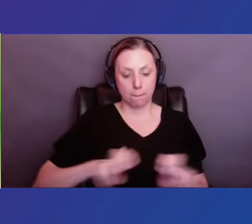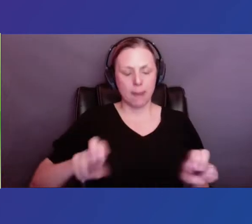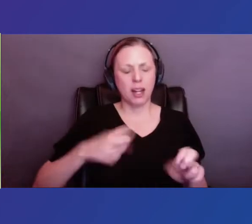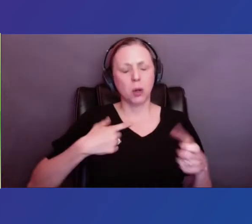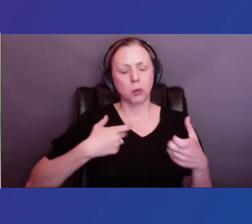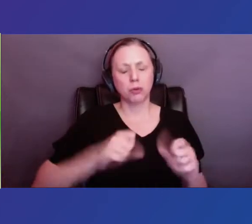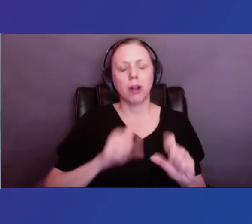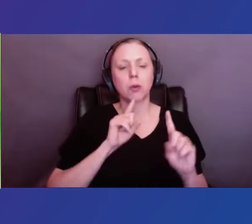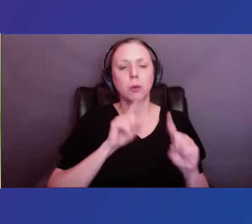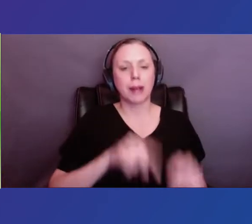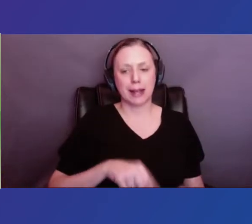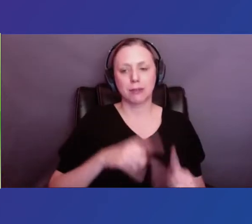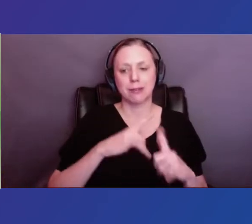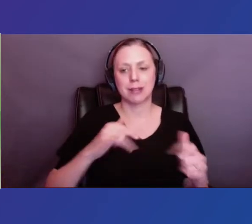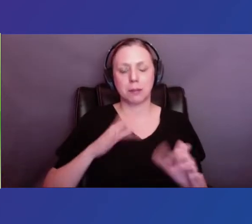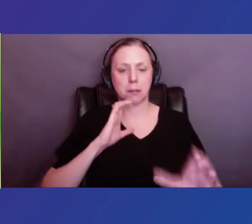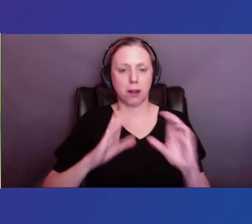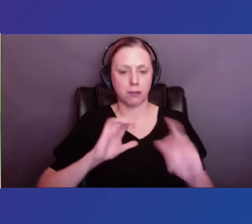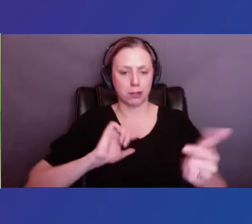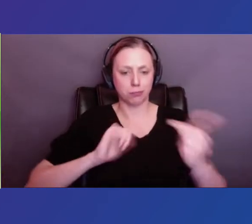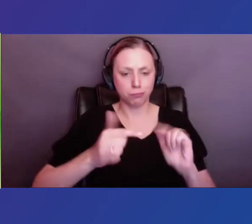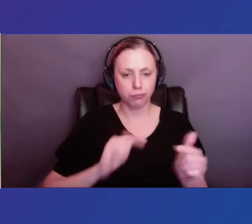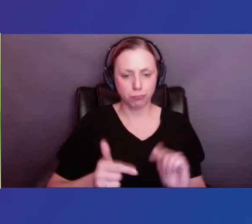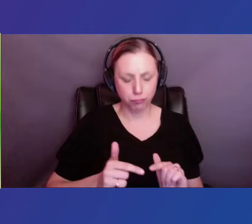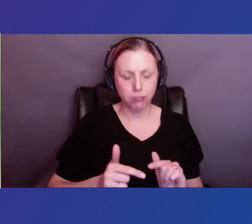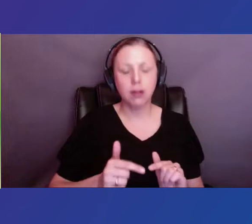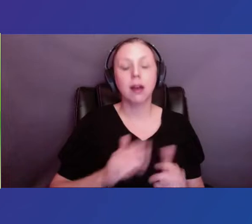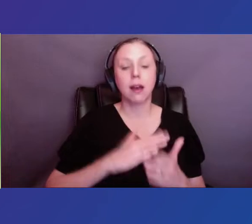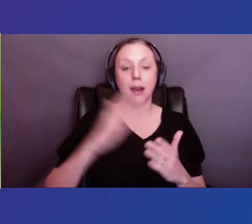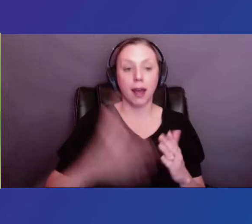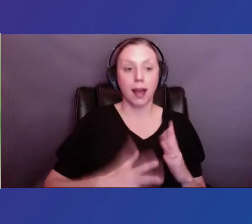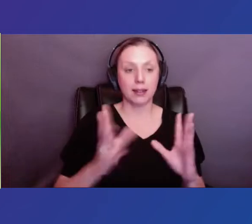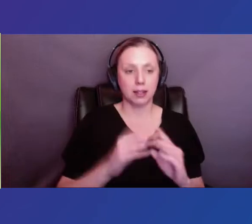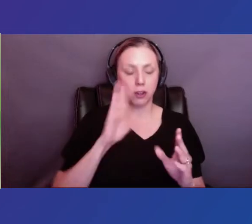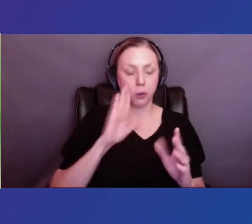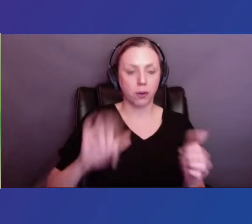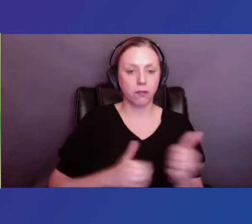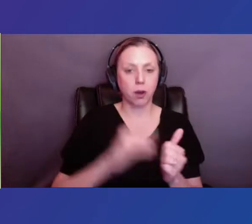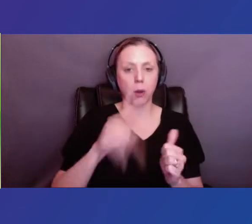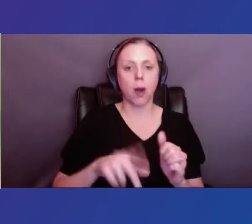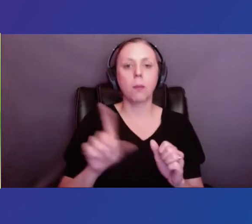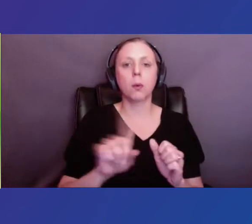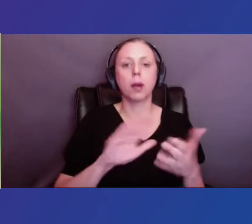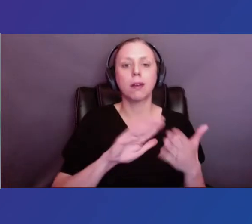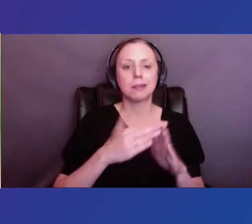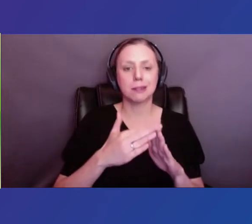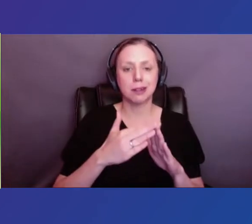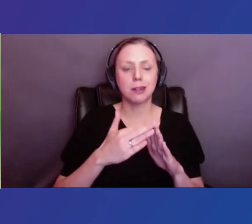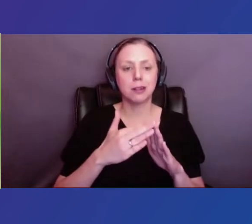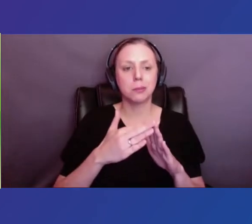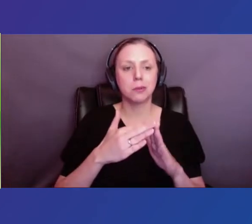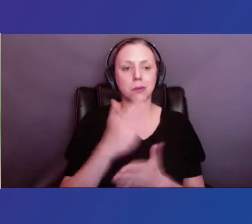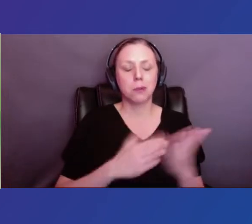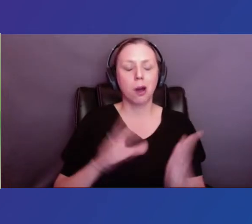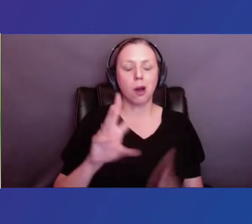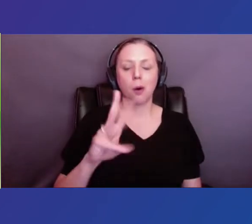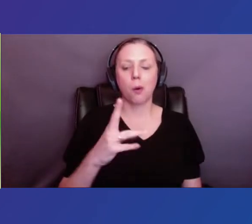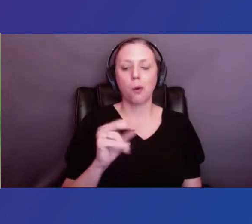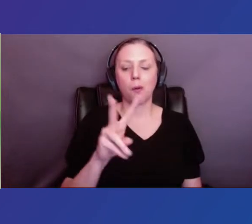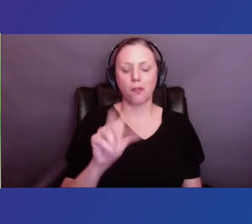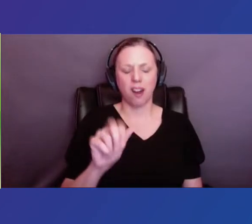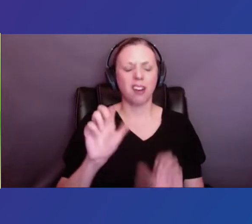takes place. After the session ends, there will be a follow-up in the community section of Whova, where you can continue the